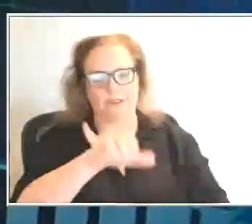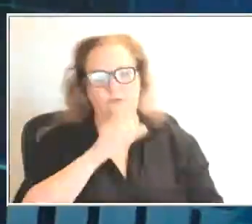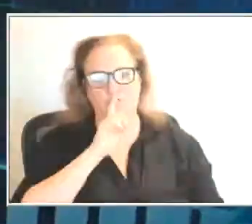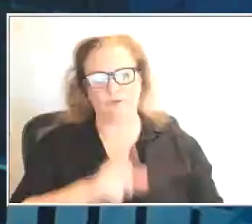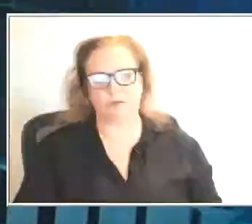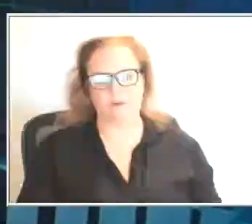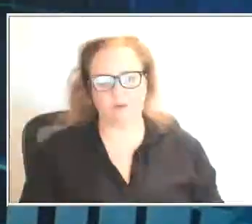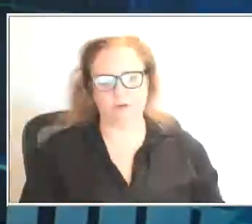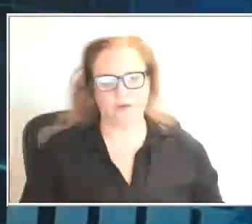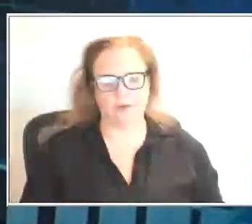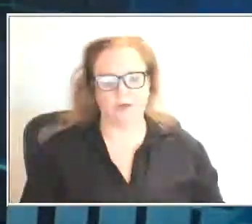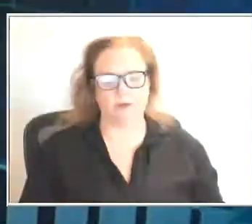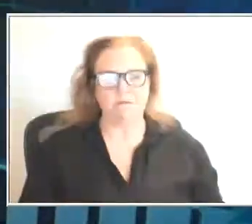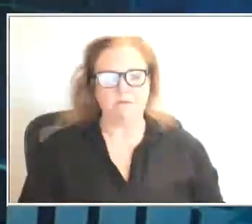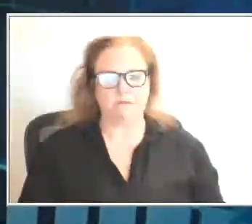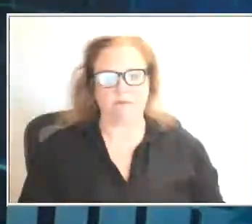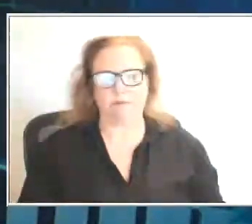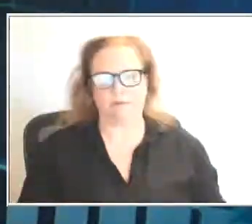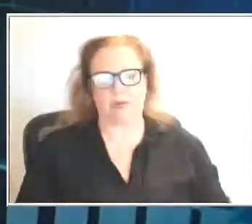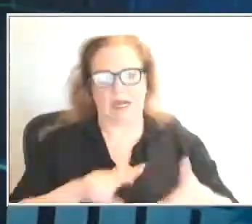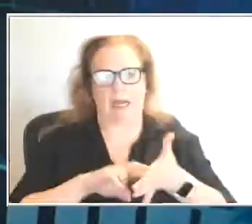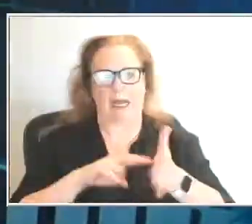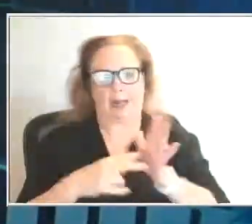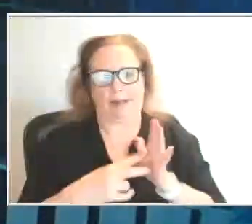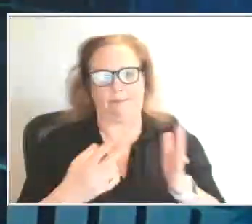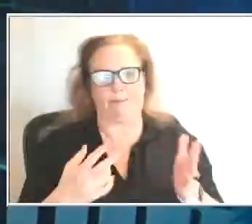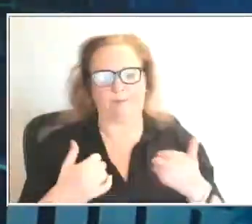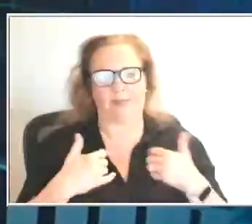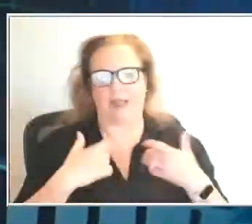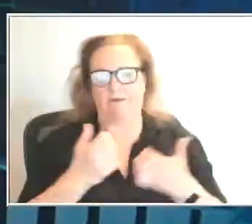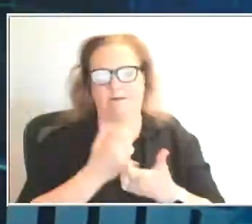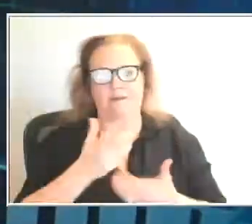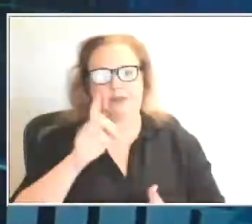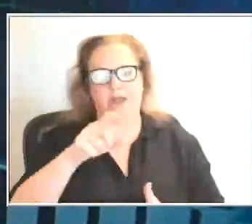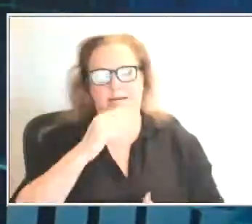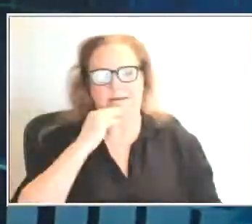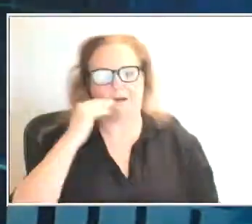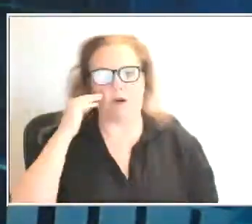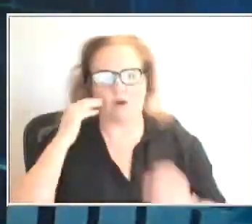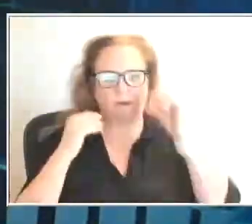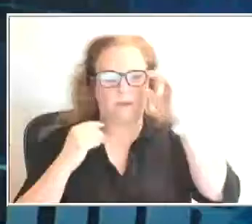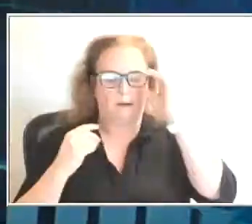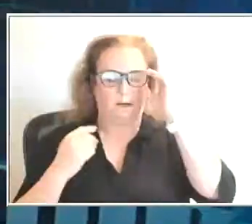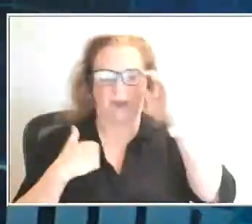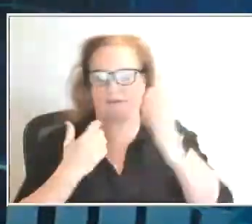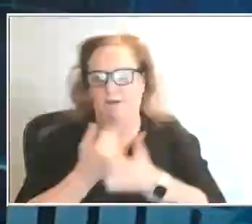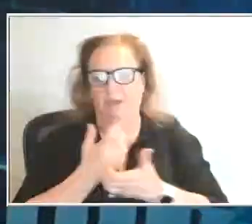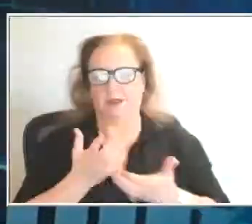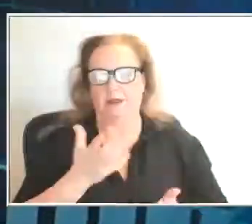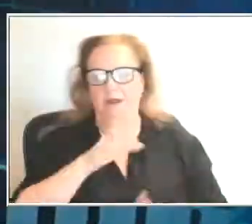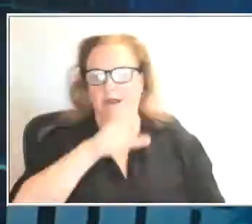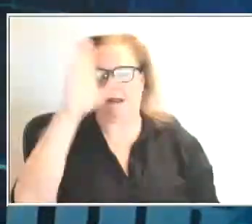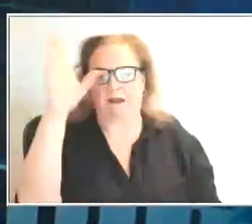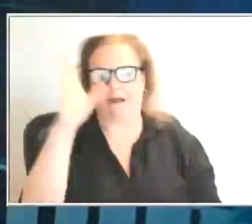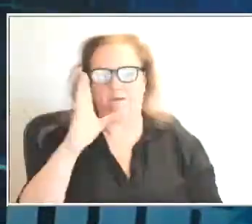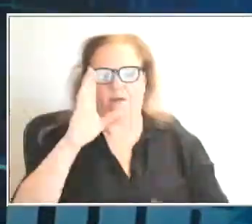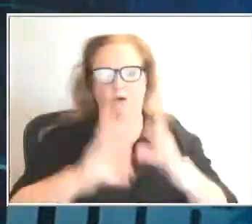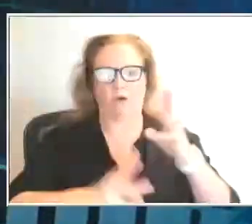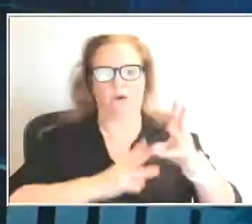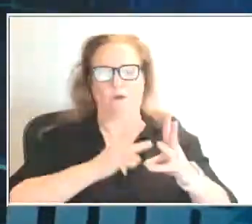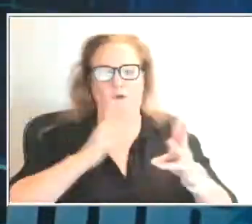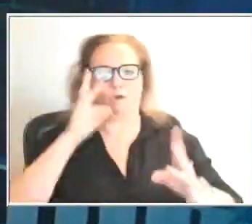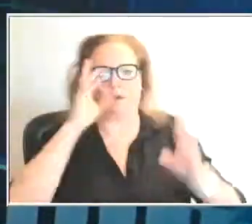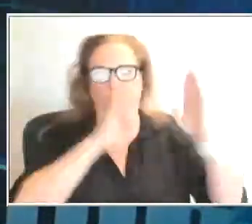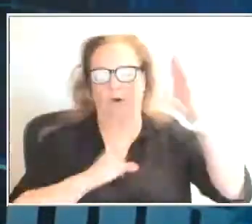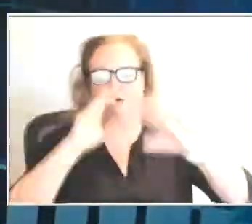Yeah, she is. Well, I mean, I have everything I need at home, and I never have to worry about being out of anything.